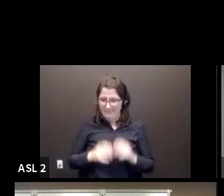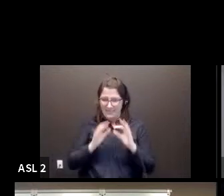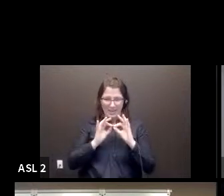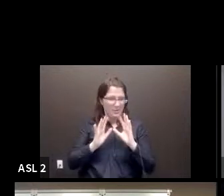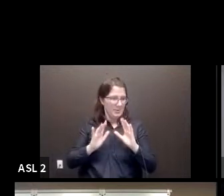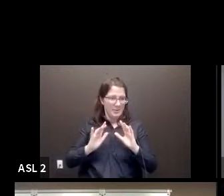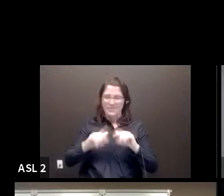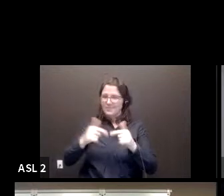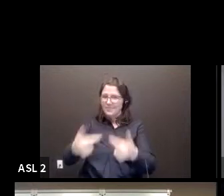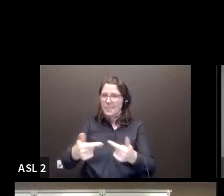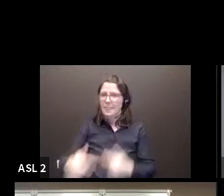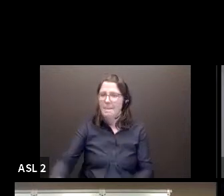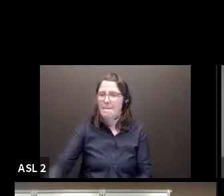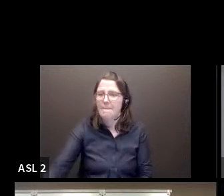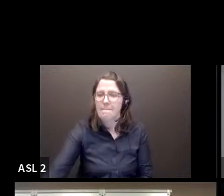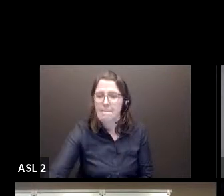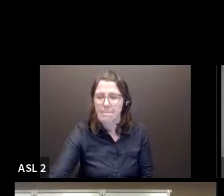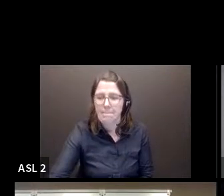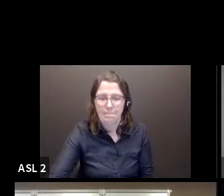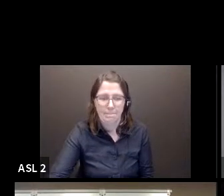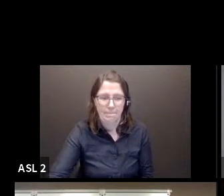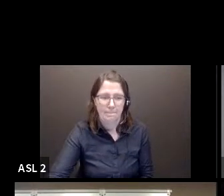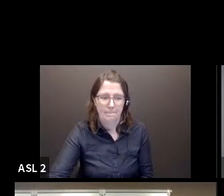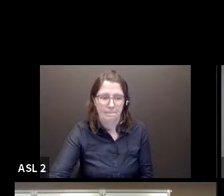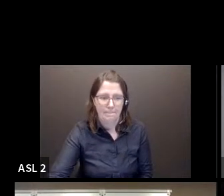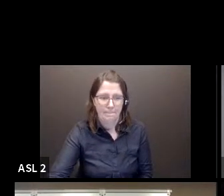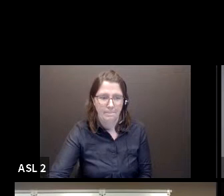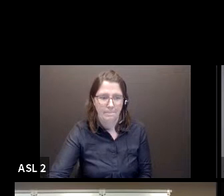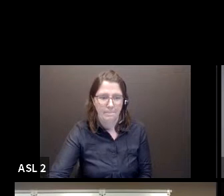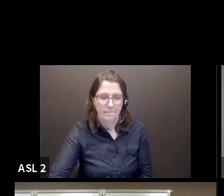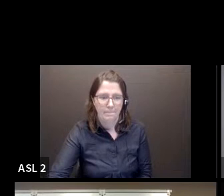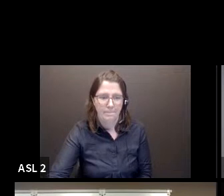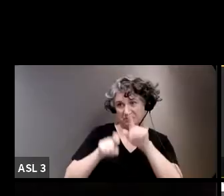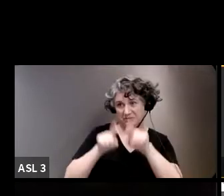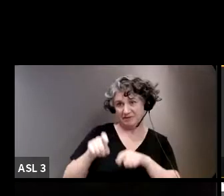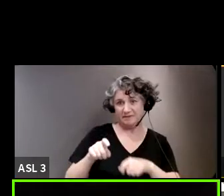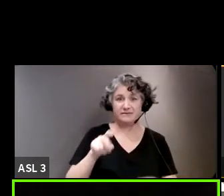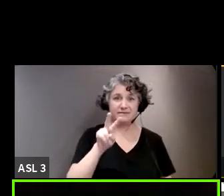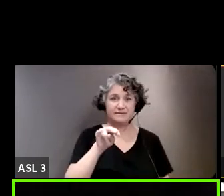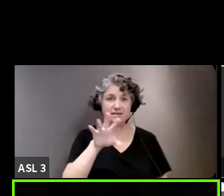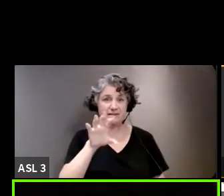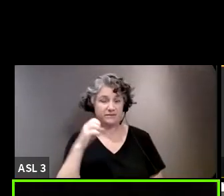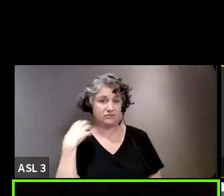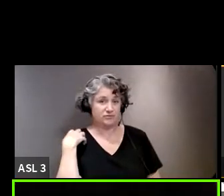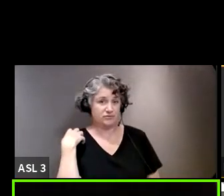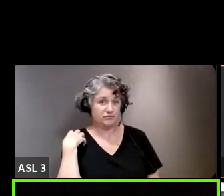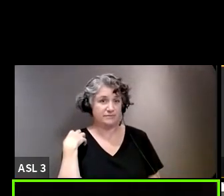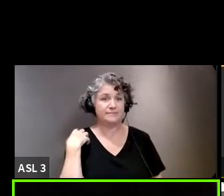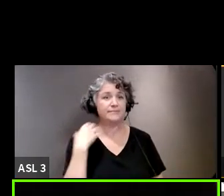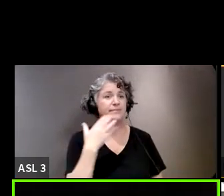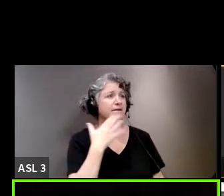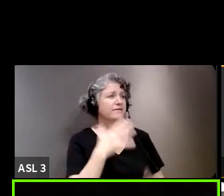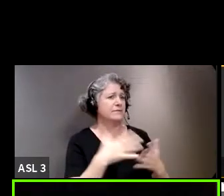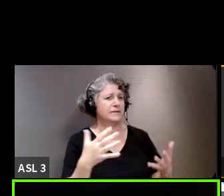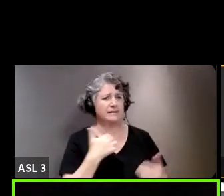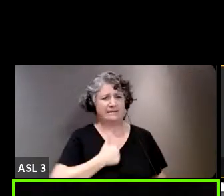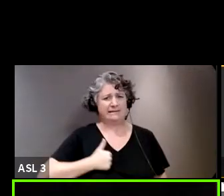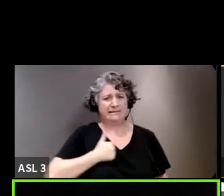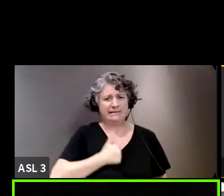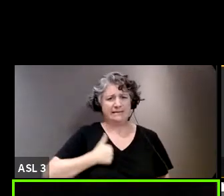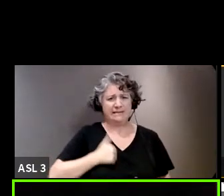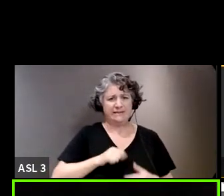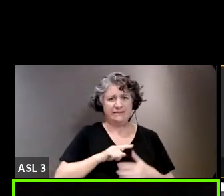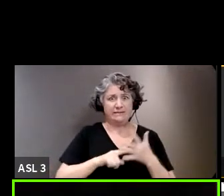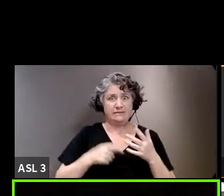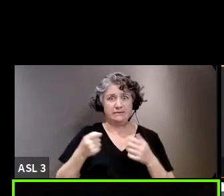for all those answers thank you so i'm finished now uh vice chair thank you very much i do apologize i have a series of